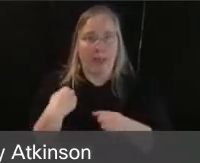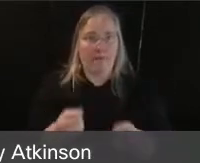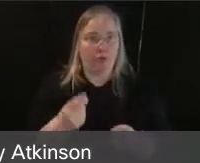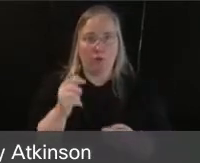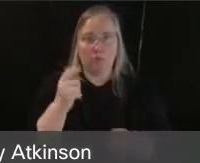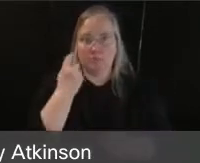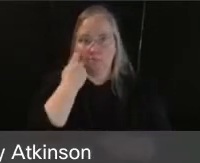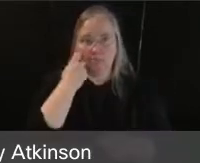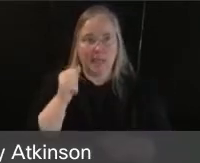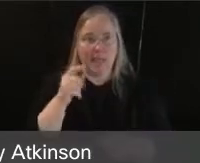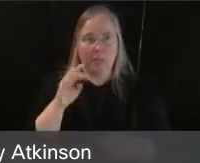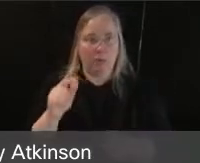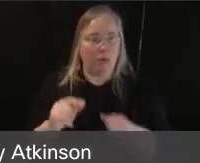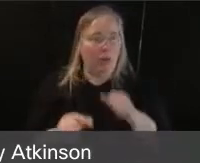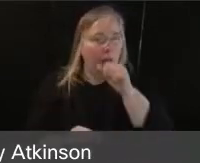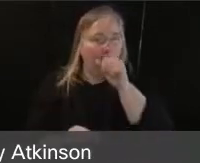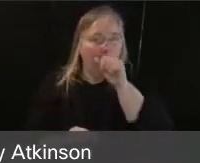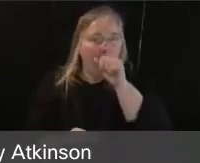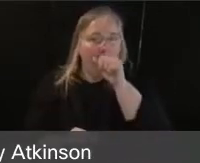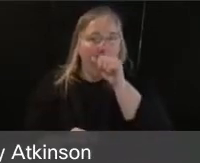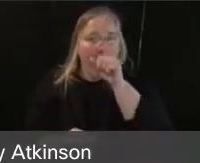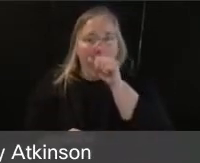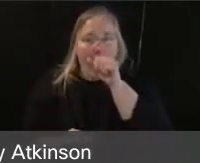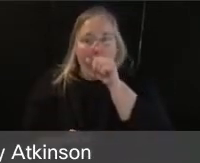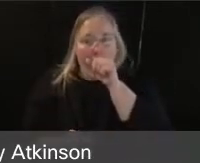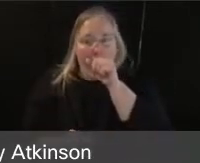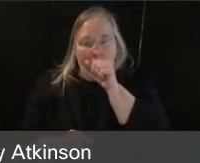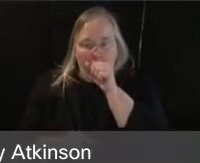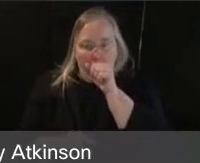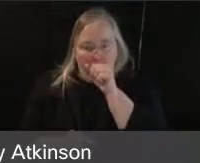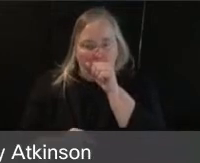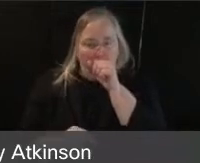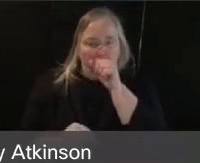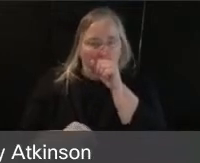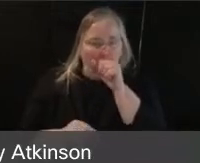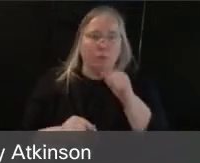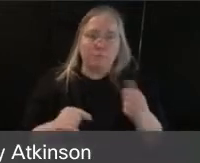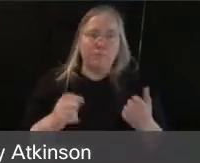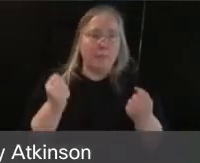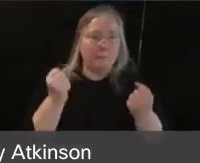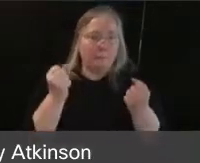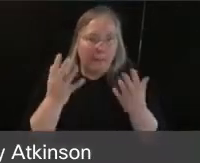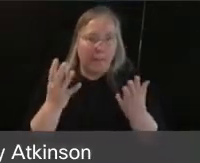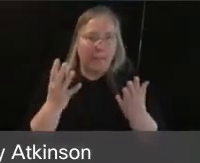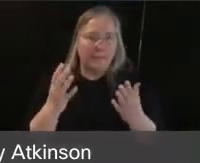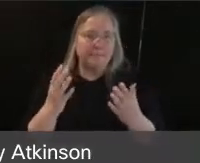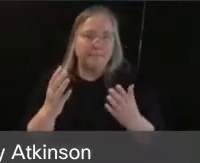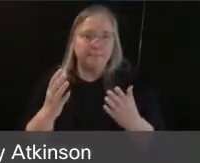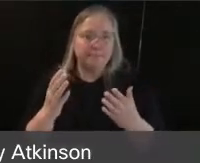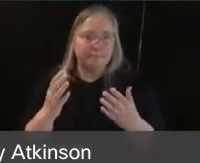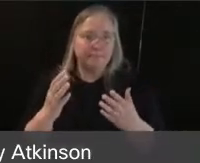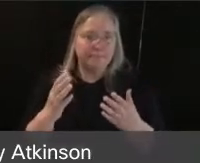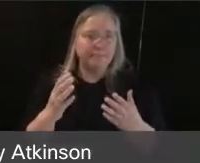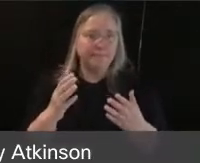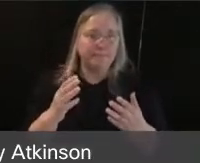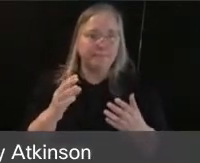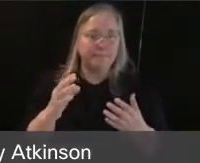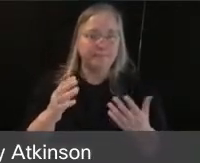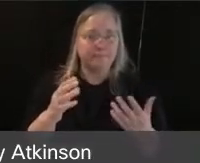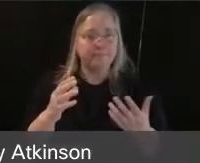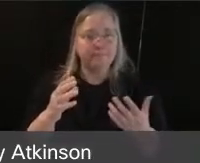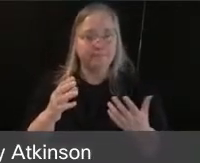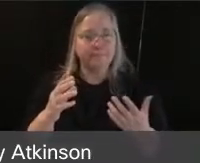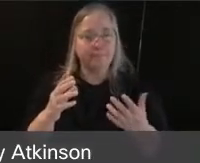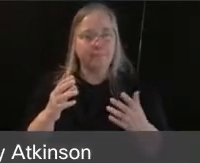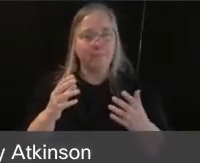And again, driving that was some of the closures of many the stay-at-home orders, but that